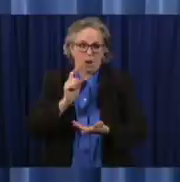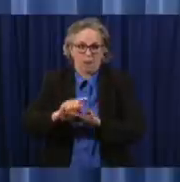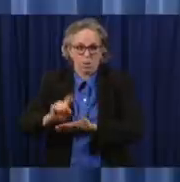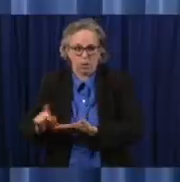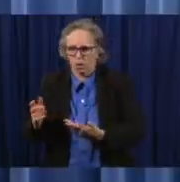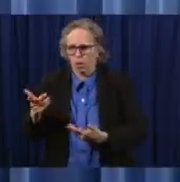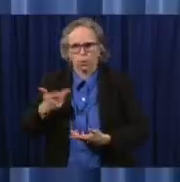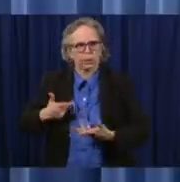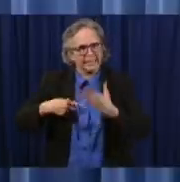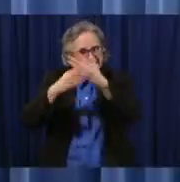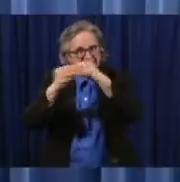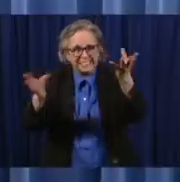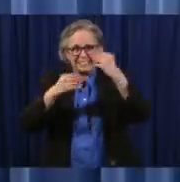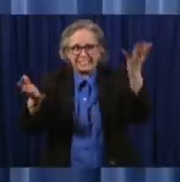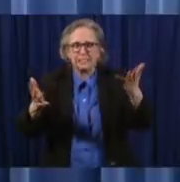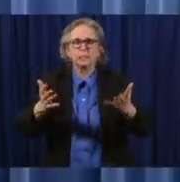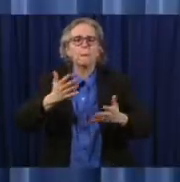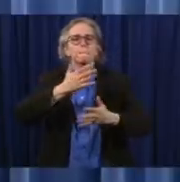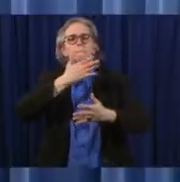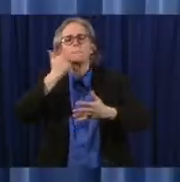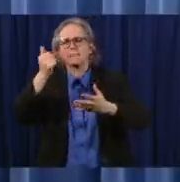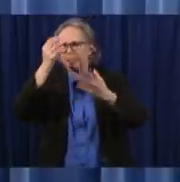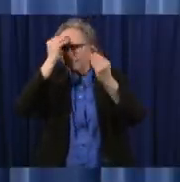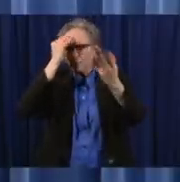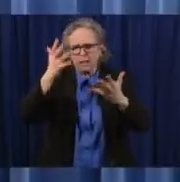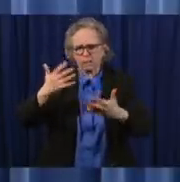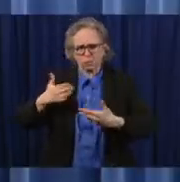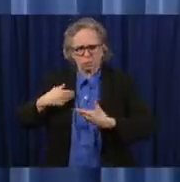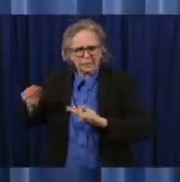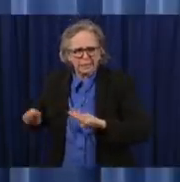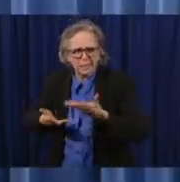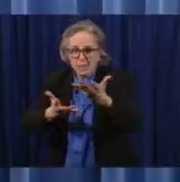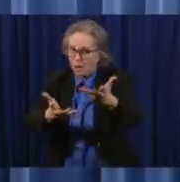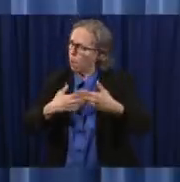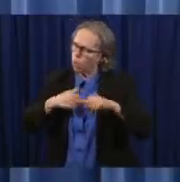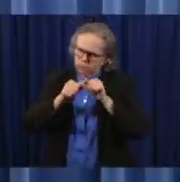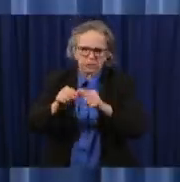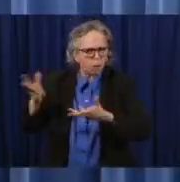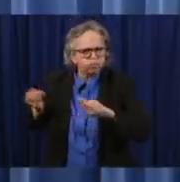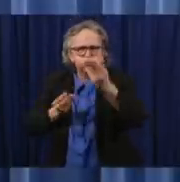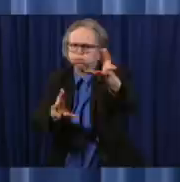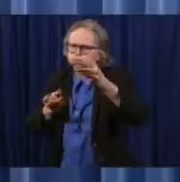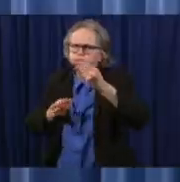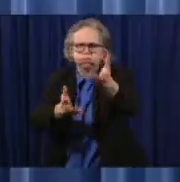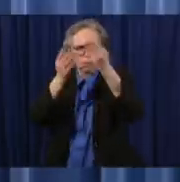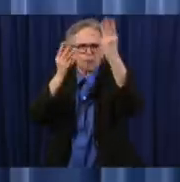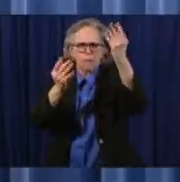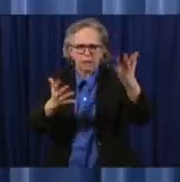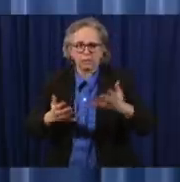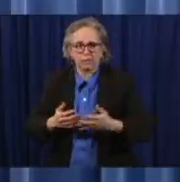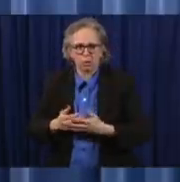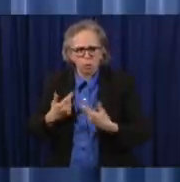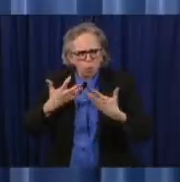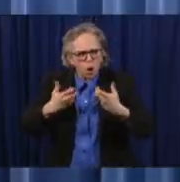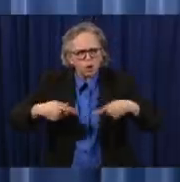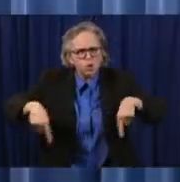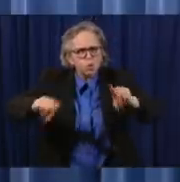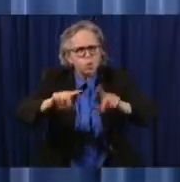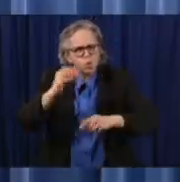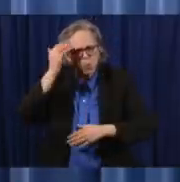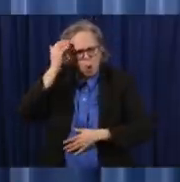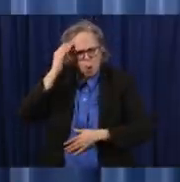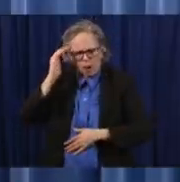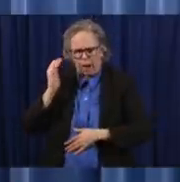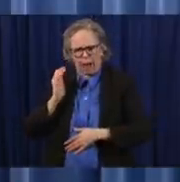had available at the time. And we're going to continue to do that so everyone can be informed about the decisions that they are